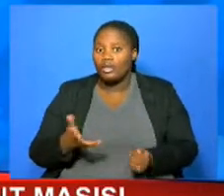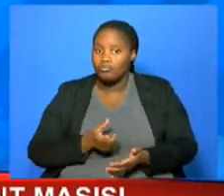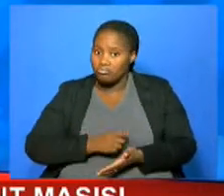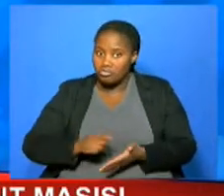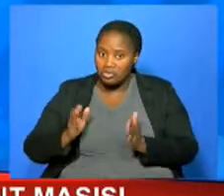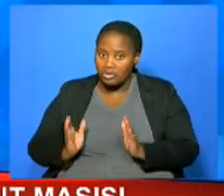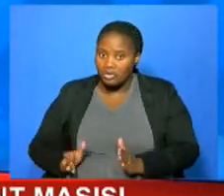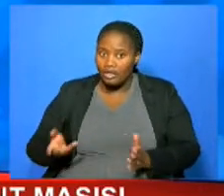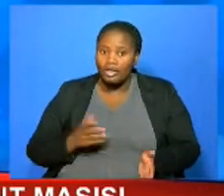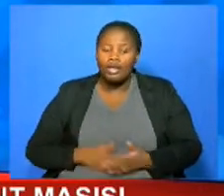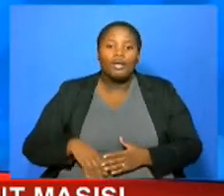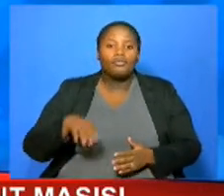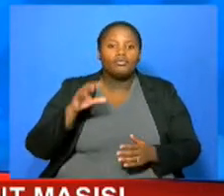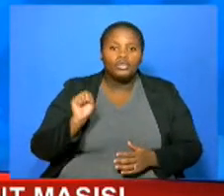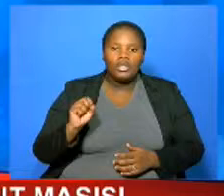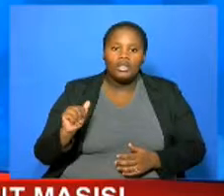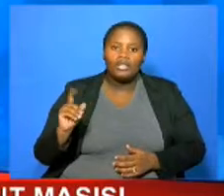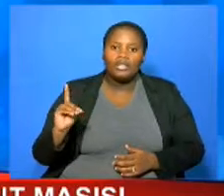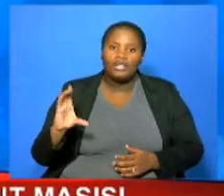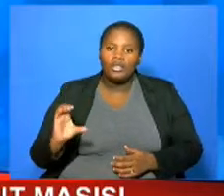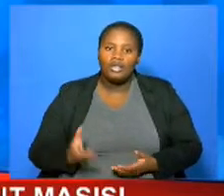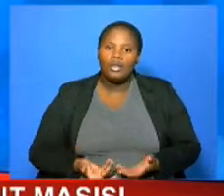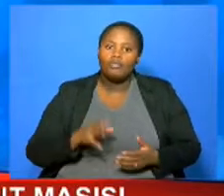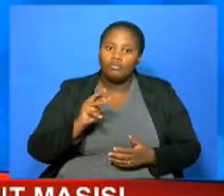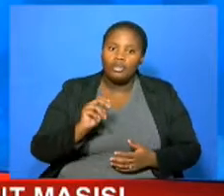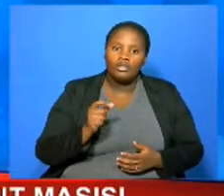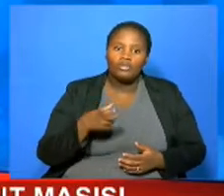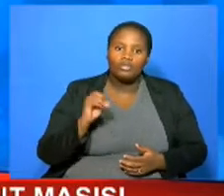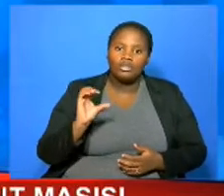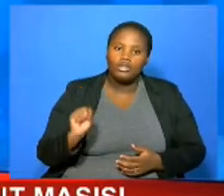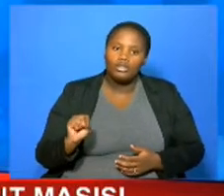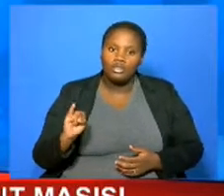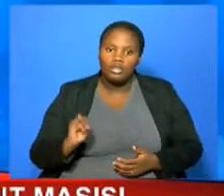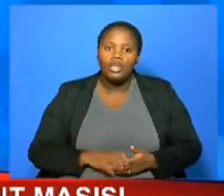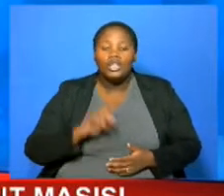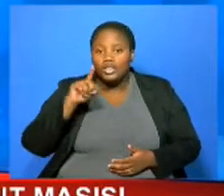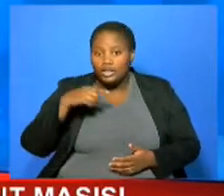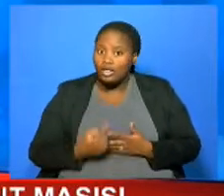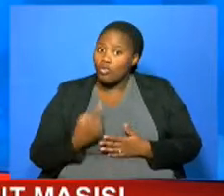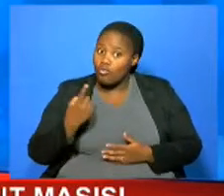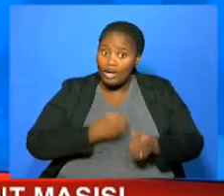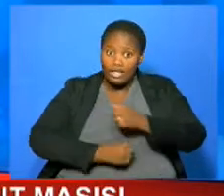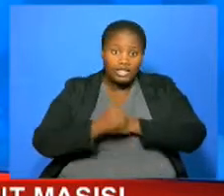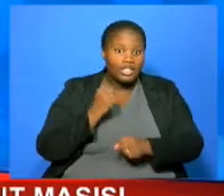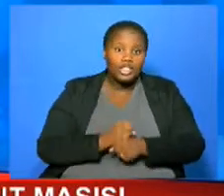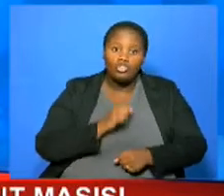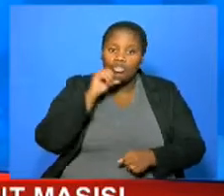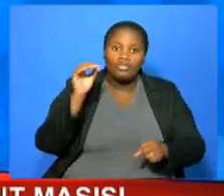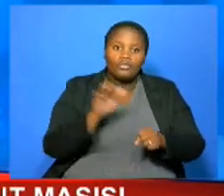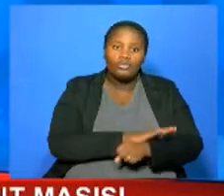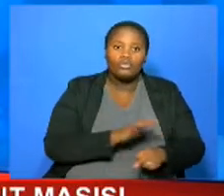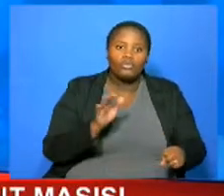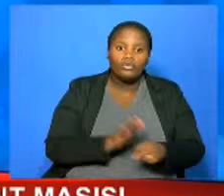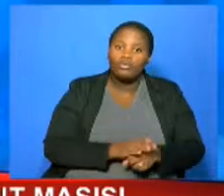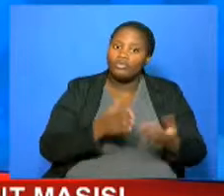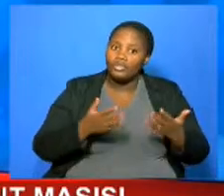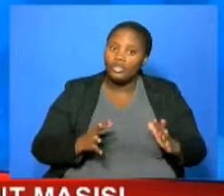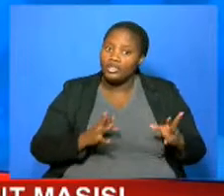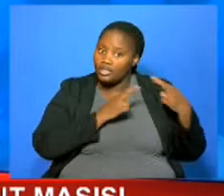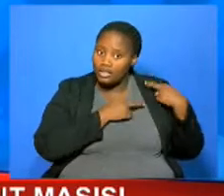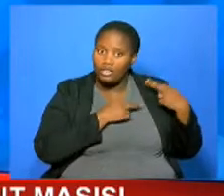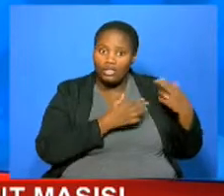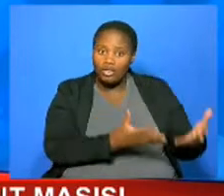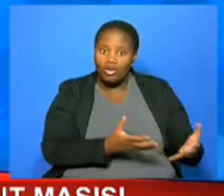Executive Secretary of SADC, Mr. Elias Makgosi, that 1 year is not enough for the SADC chairman